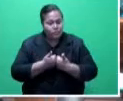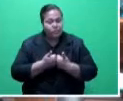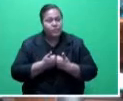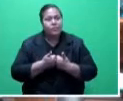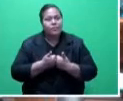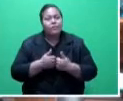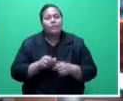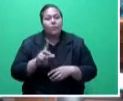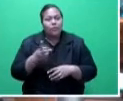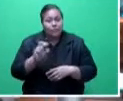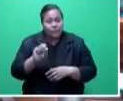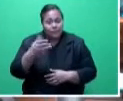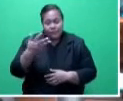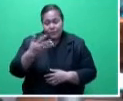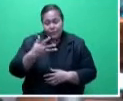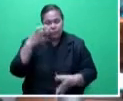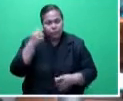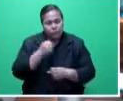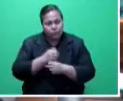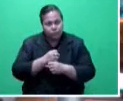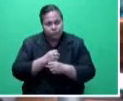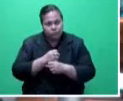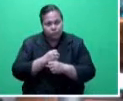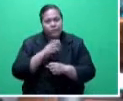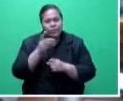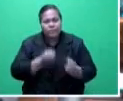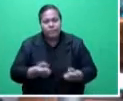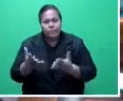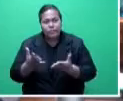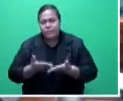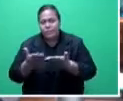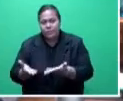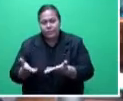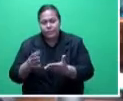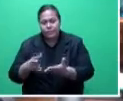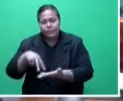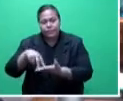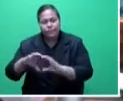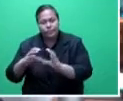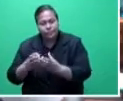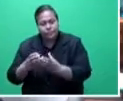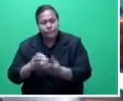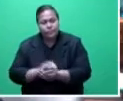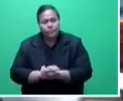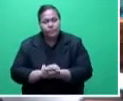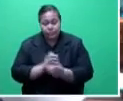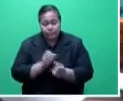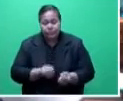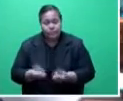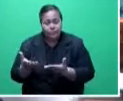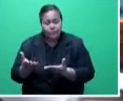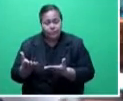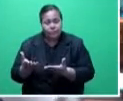tabled by the Standing Committee provides a summary examination of the submissions made to the Standing Committee. And in fact, Mr. Speaker, sir, the submissions received by the